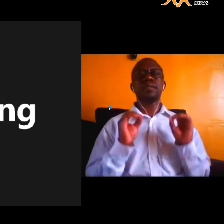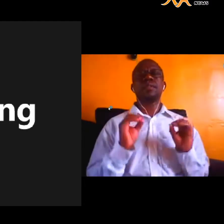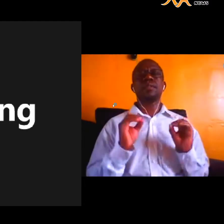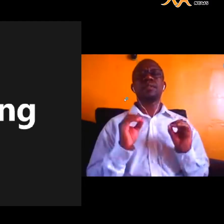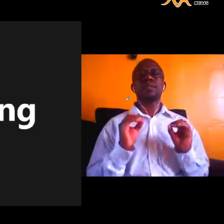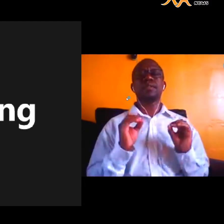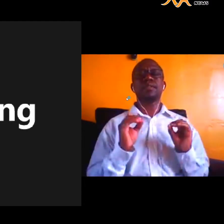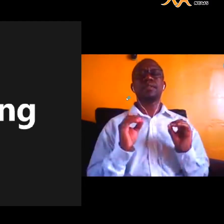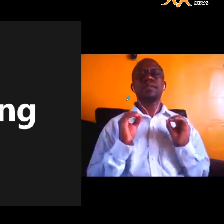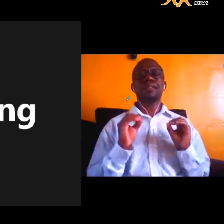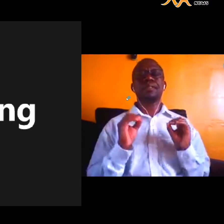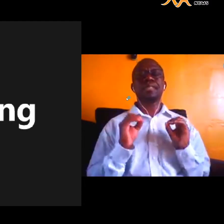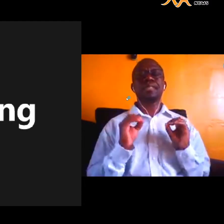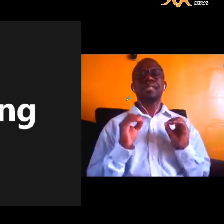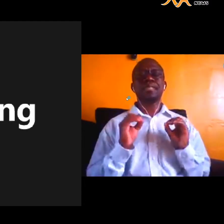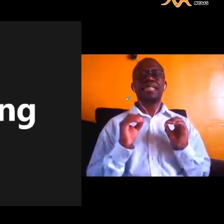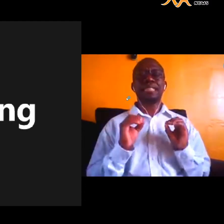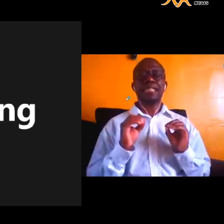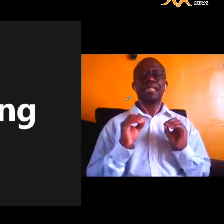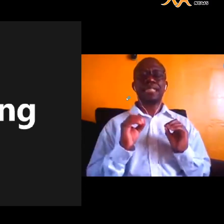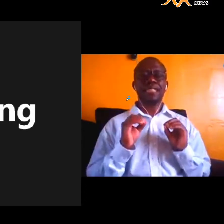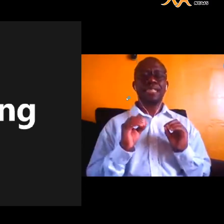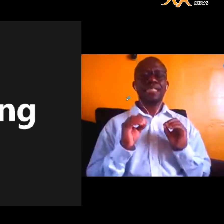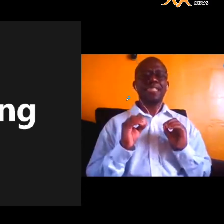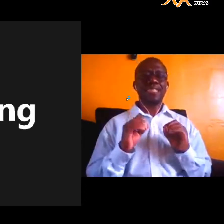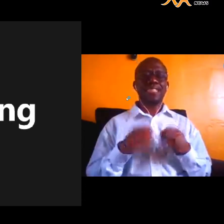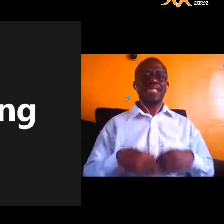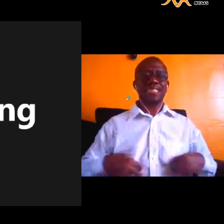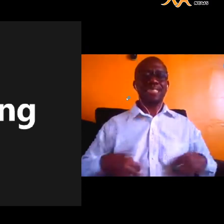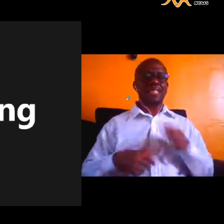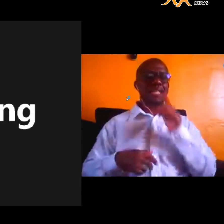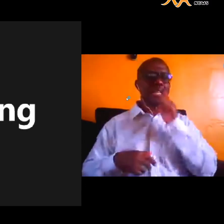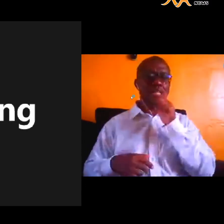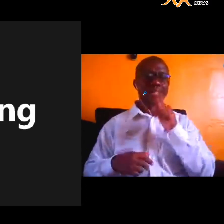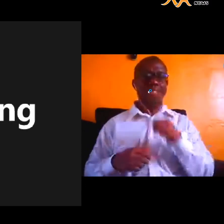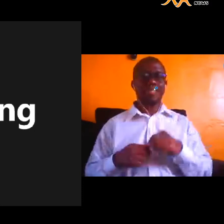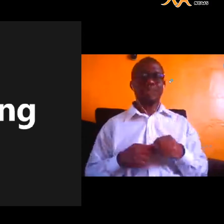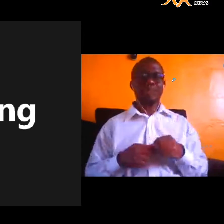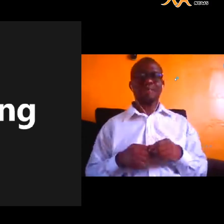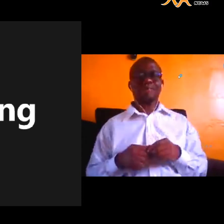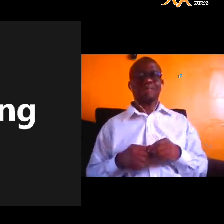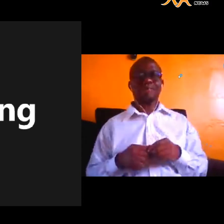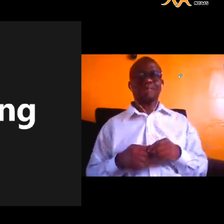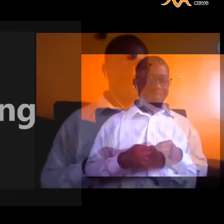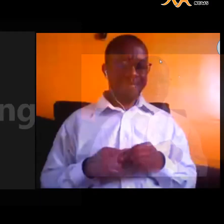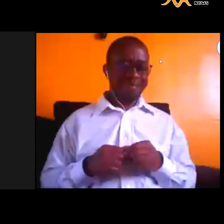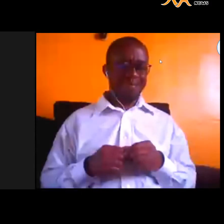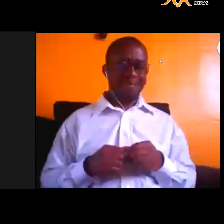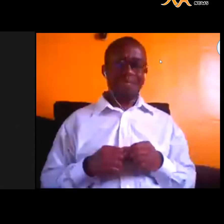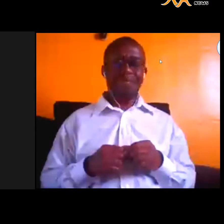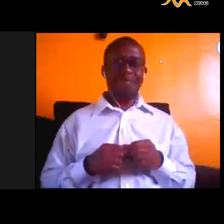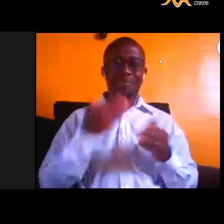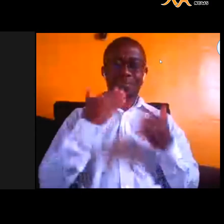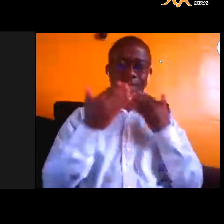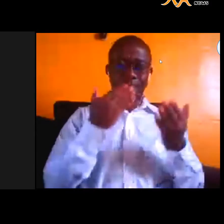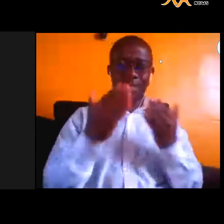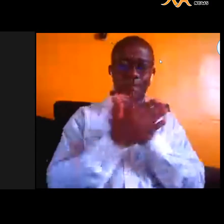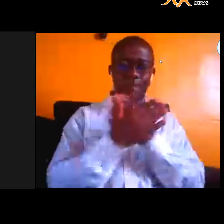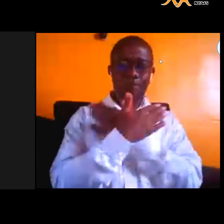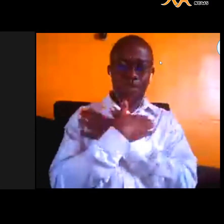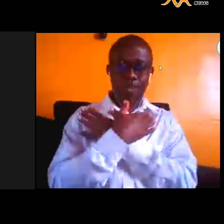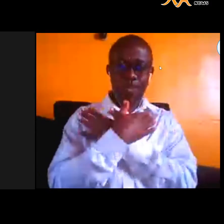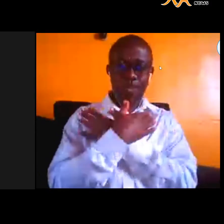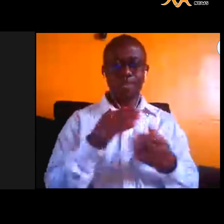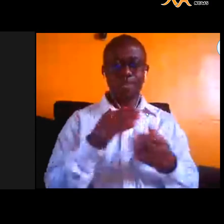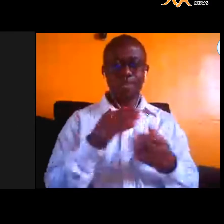Right, I think there is no comment on Monso's presentation. So colleagues, friends, we want to